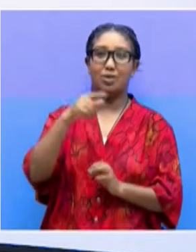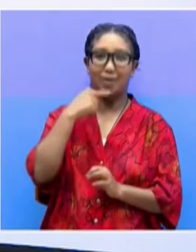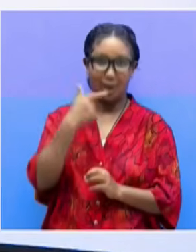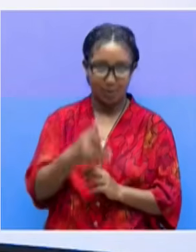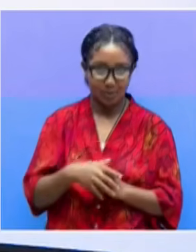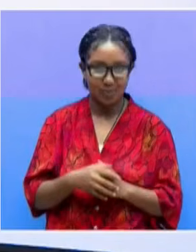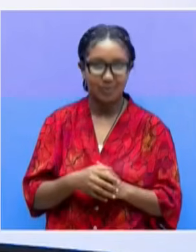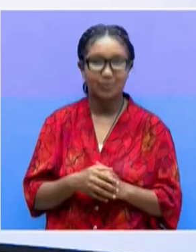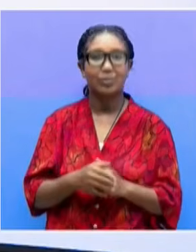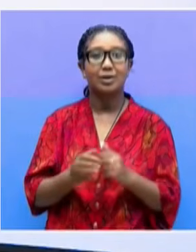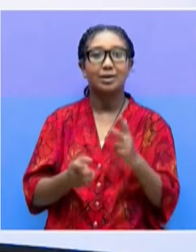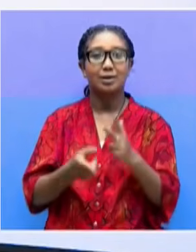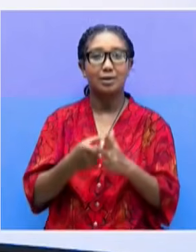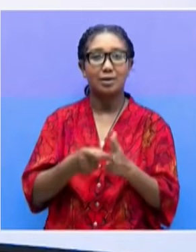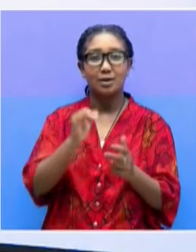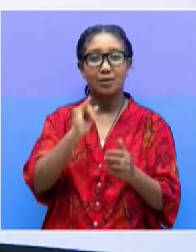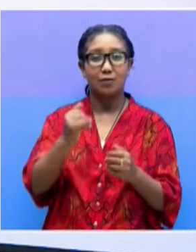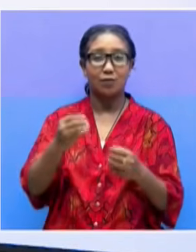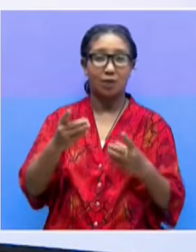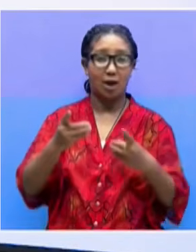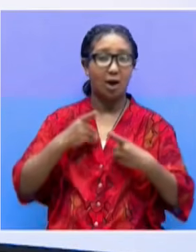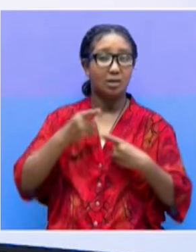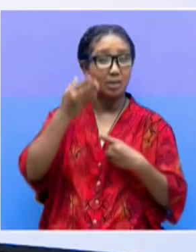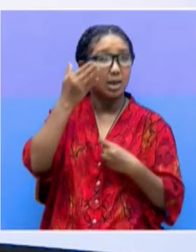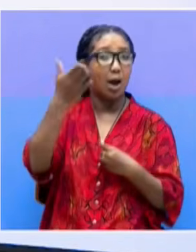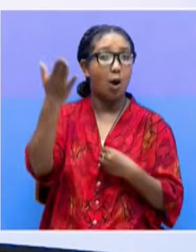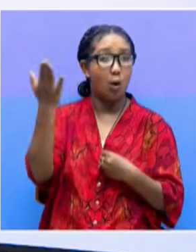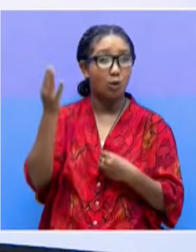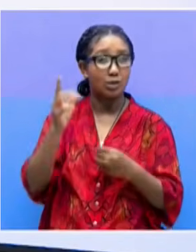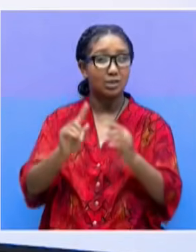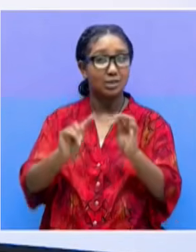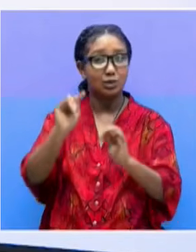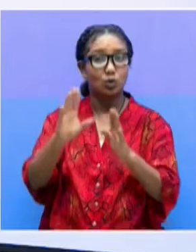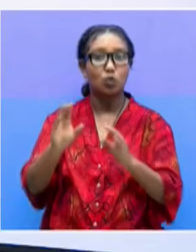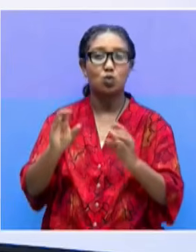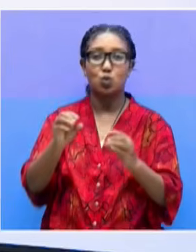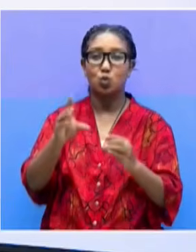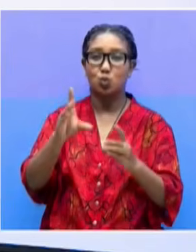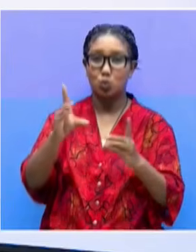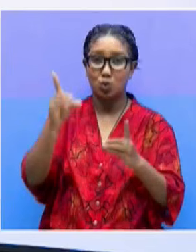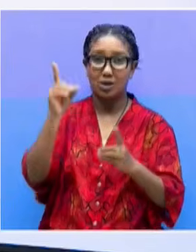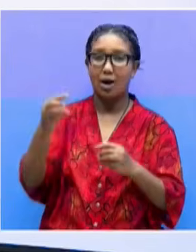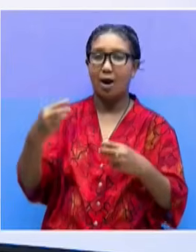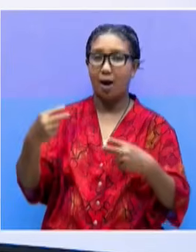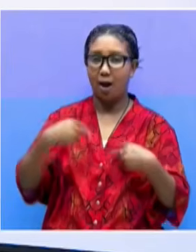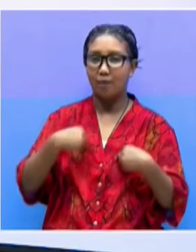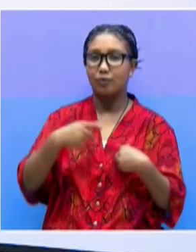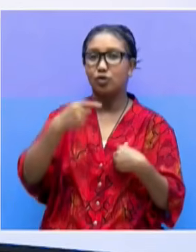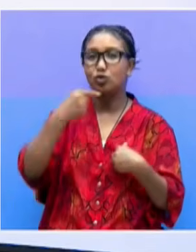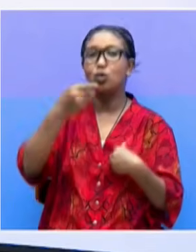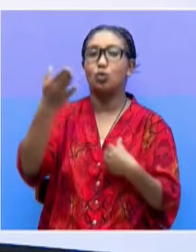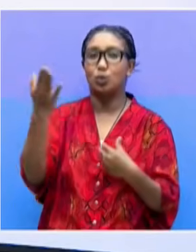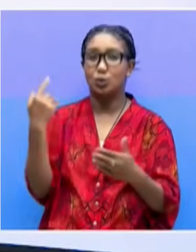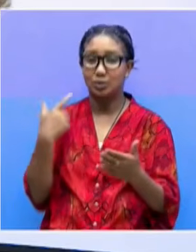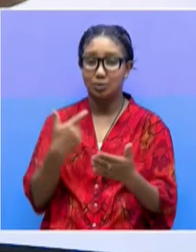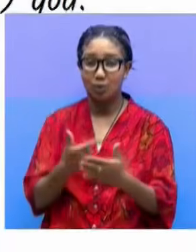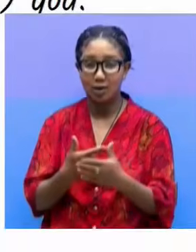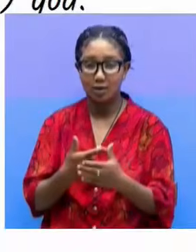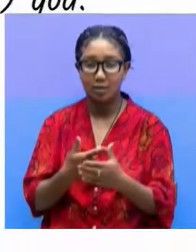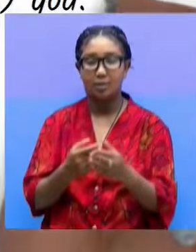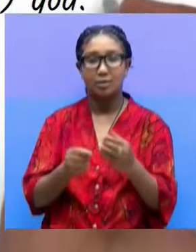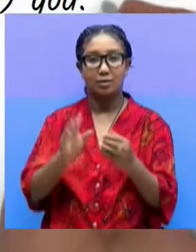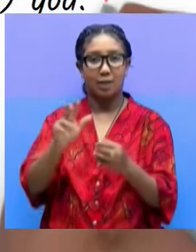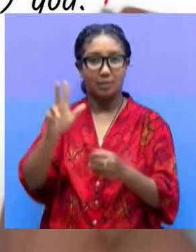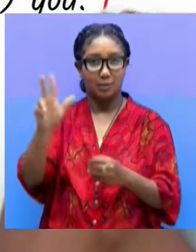you. And if we had known the story, we would have told you. This one, type